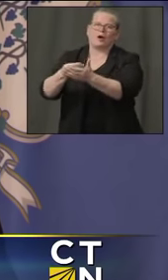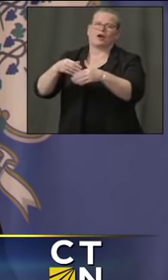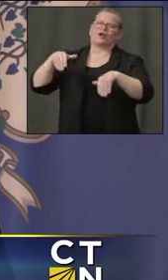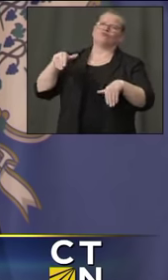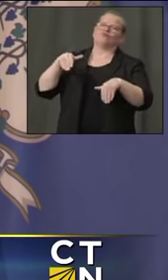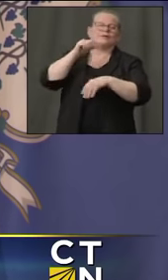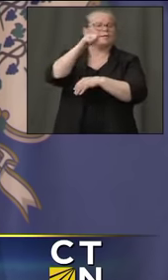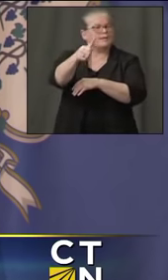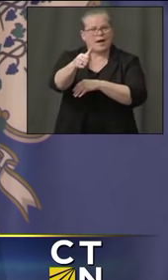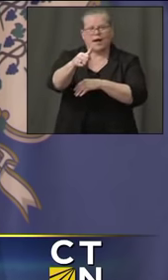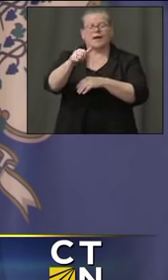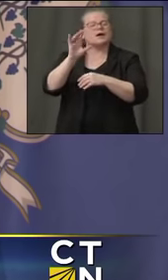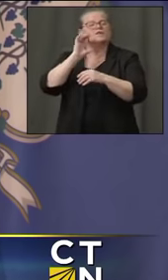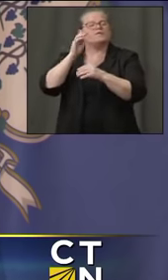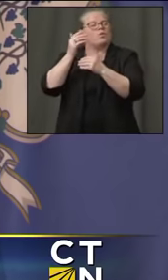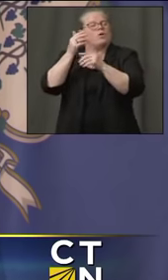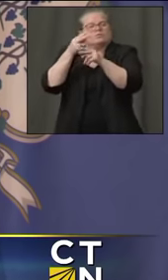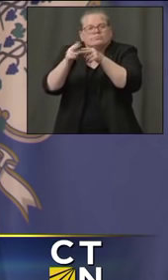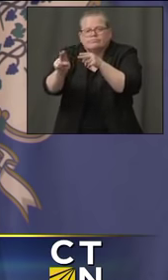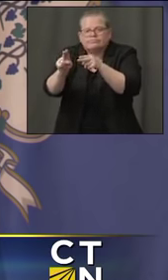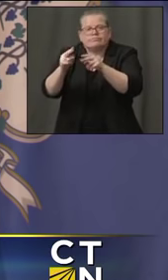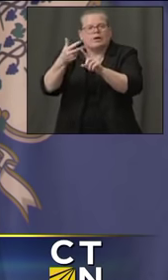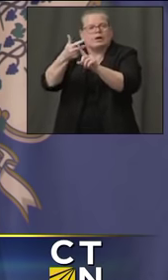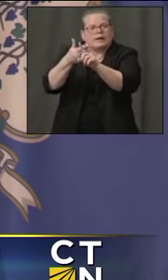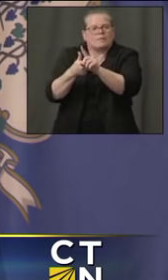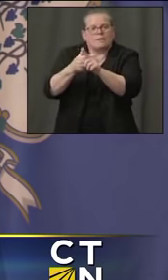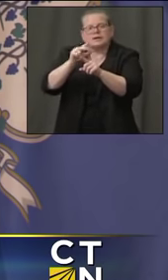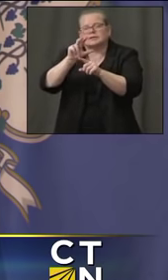unemployment benefits probably get back to a more normalized status.